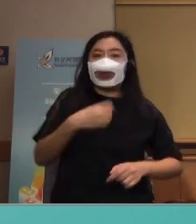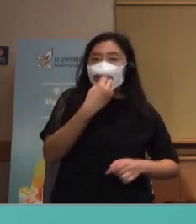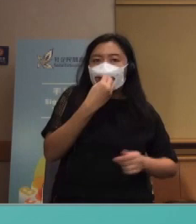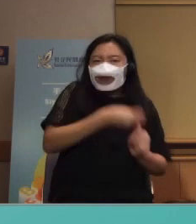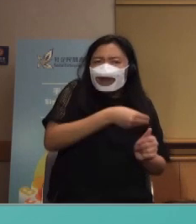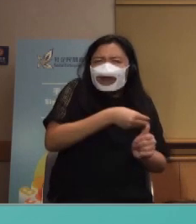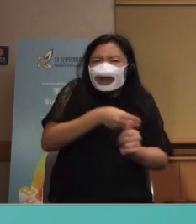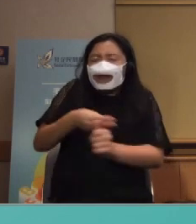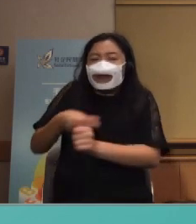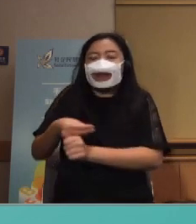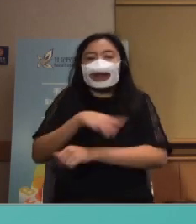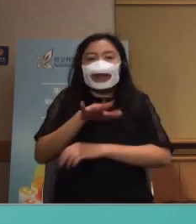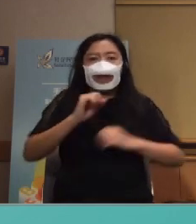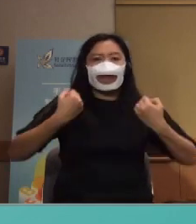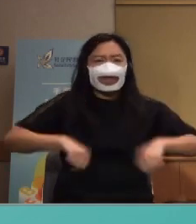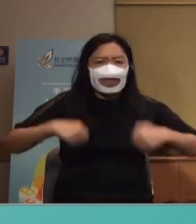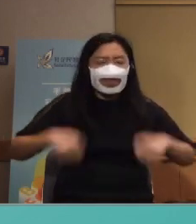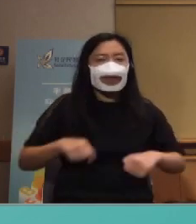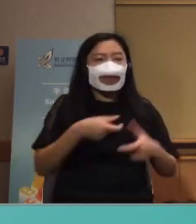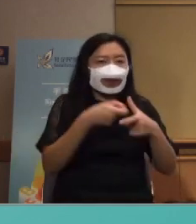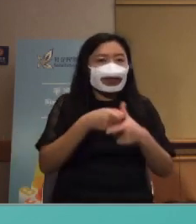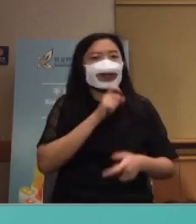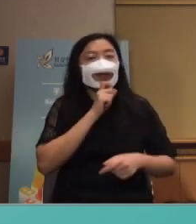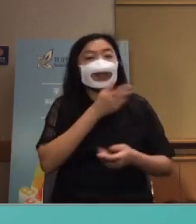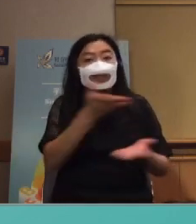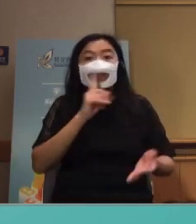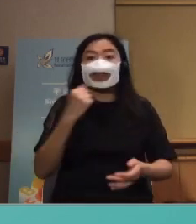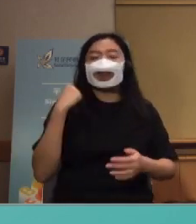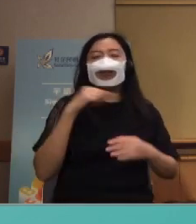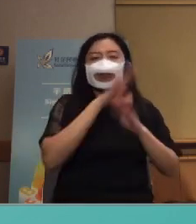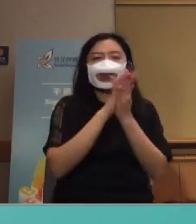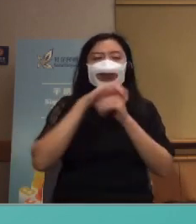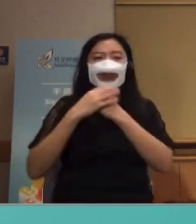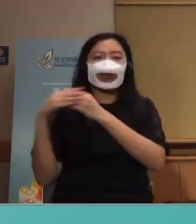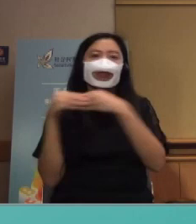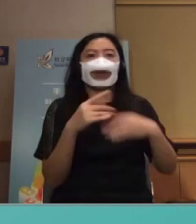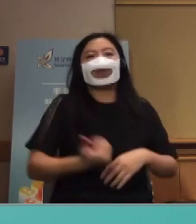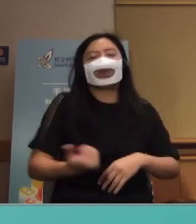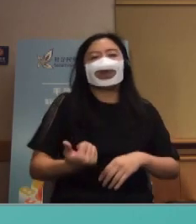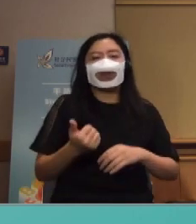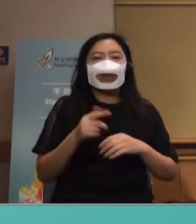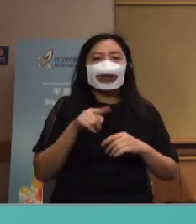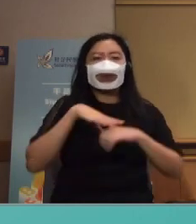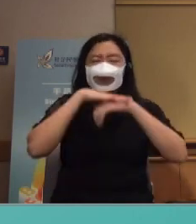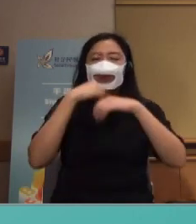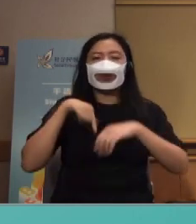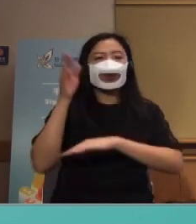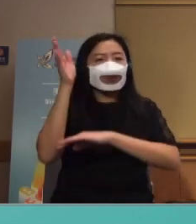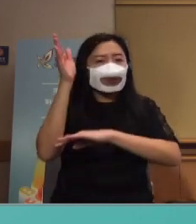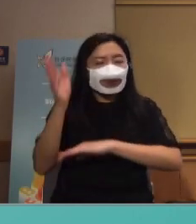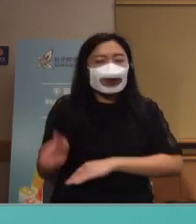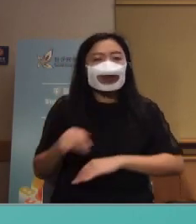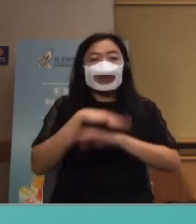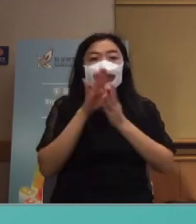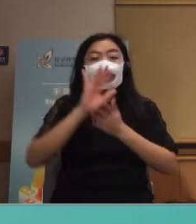the future here. Everything that you're being a part of, everything that we're talking about, we really want that to come out of here. So, just